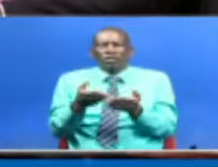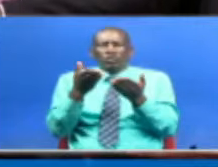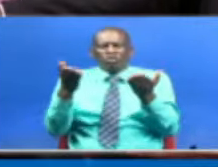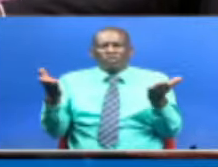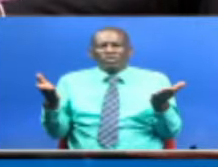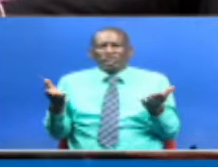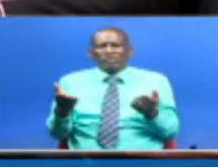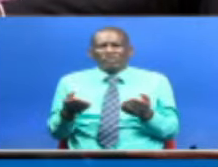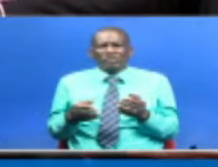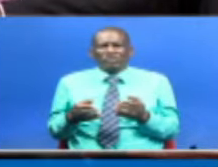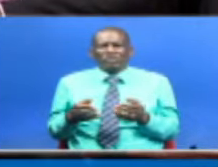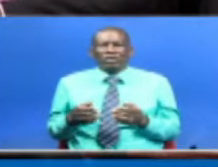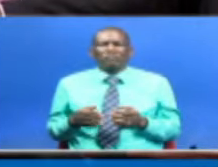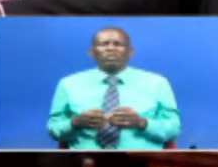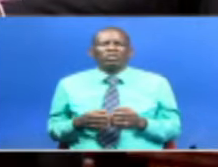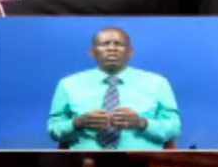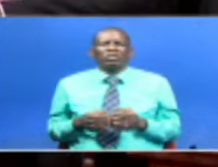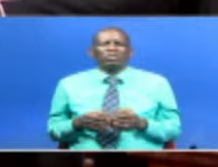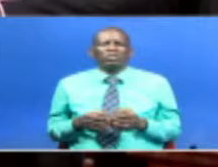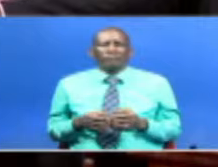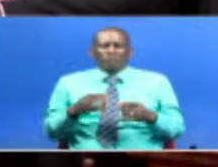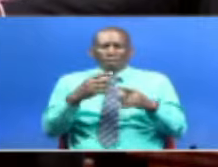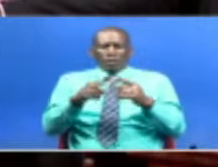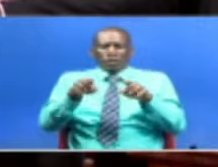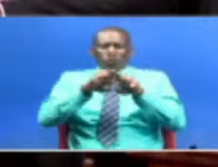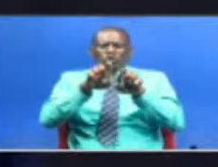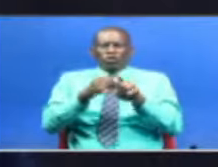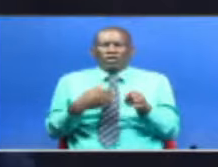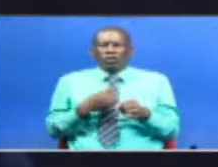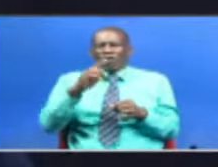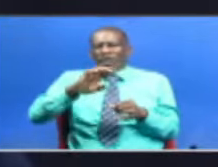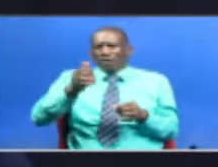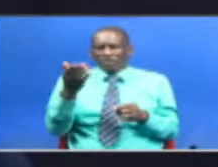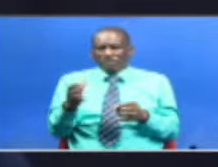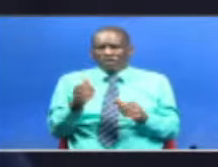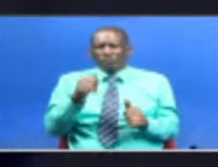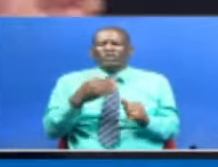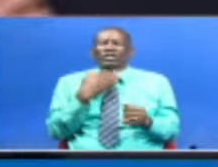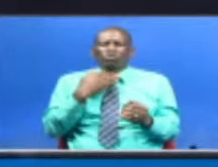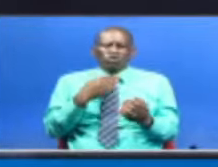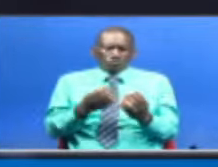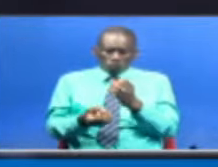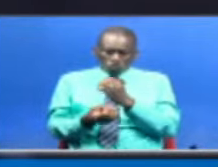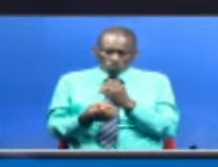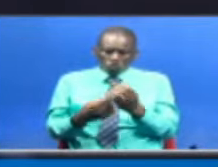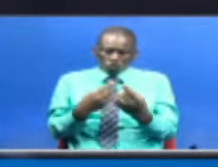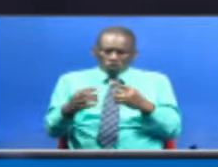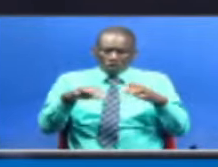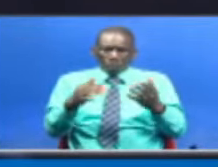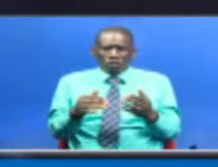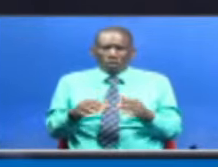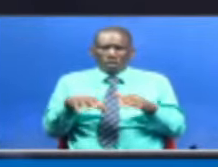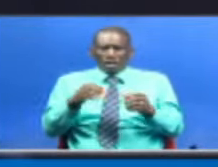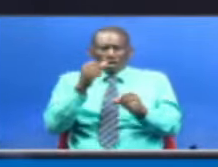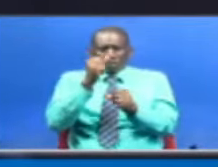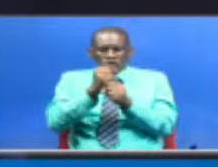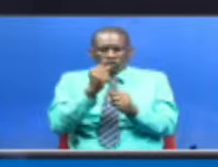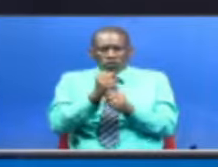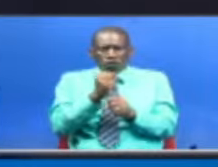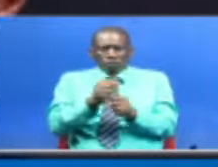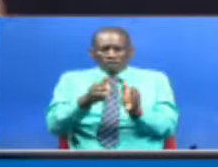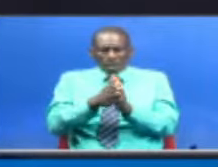having access to. But there's also one other thing I just want to allude to in terms of jobs and the